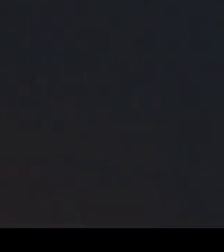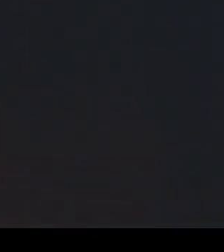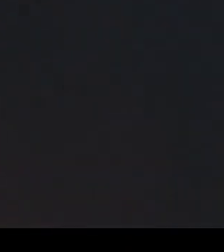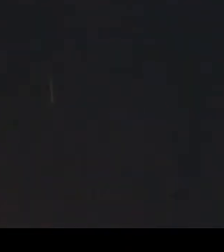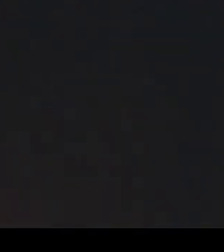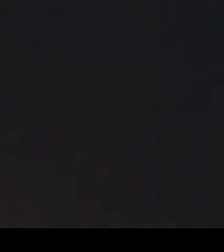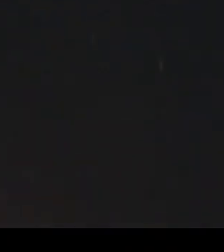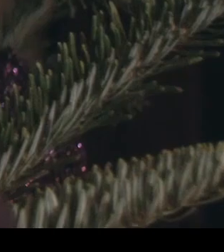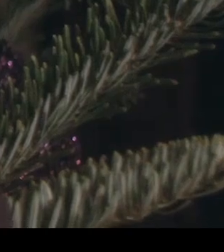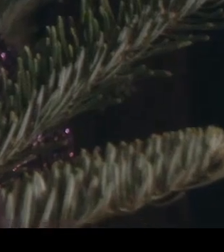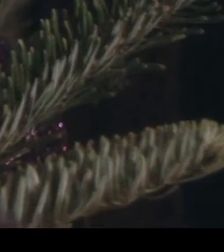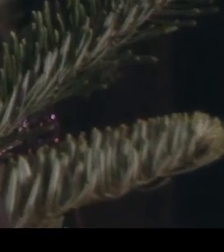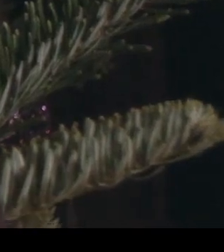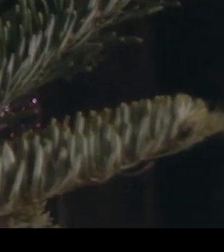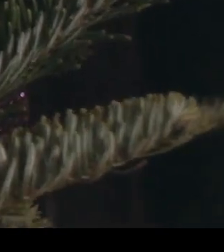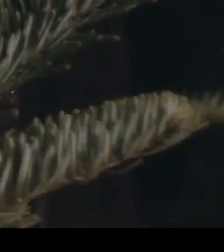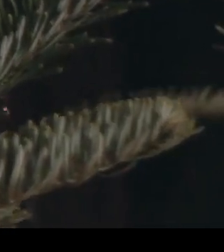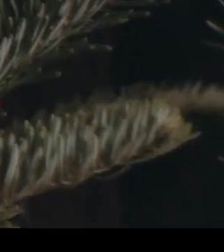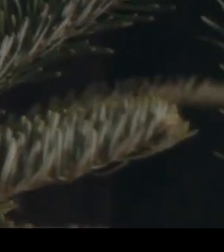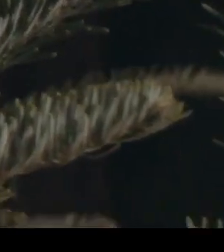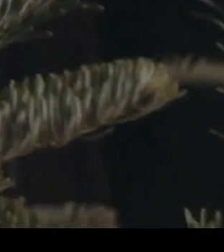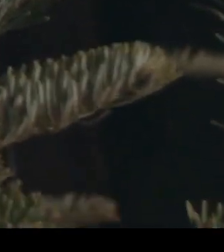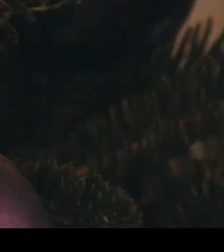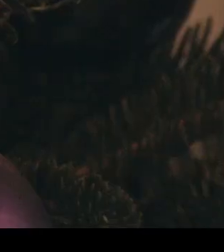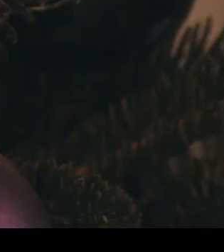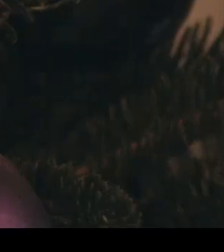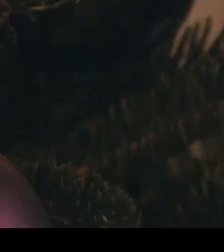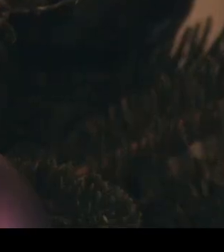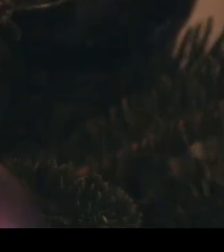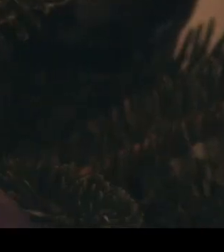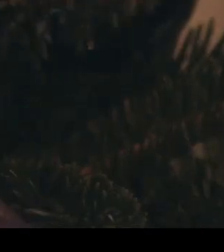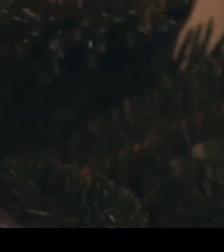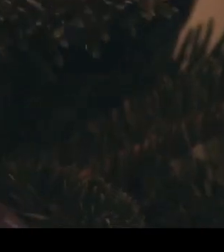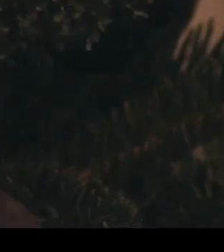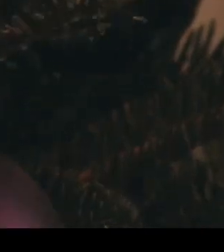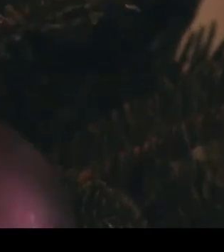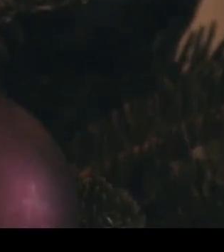Thank you.